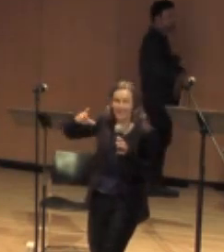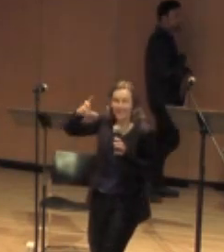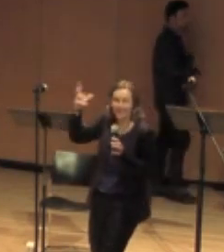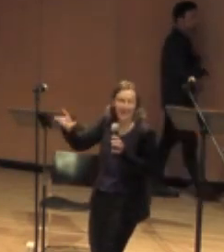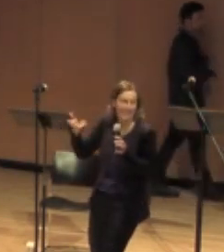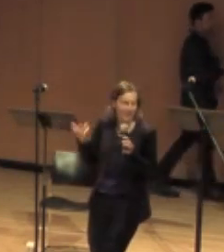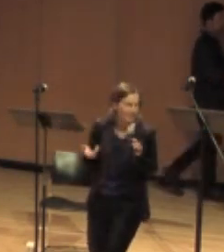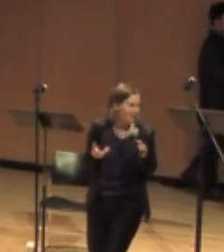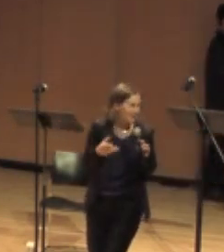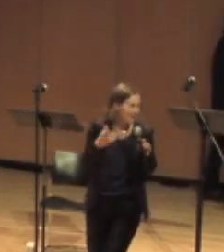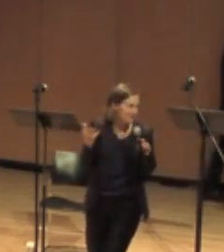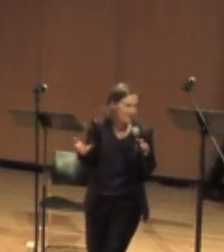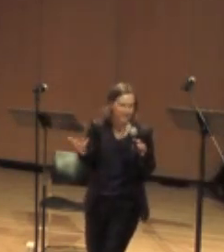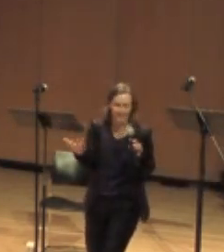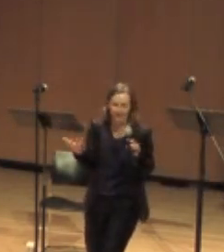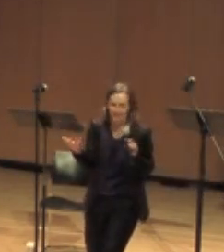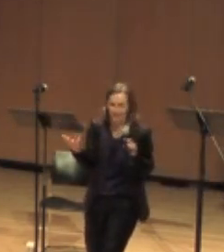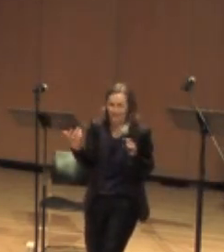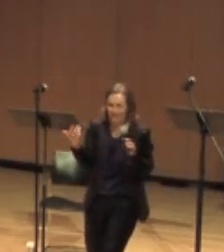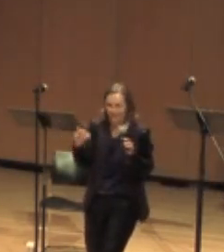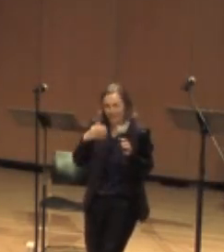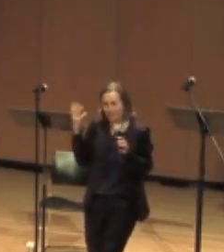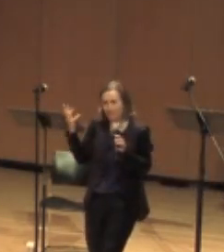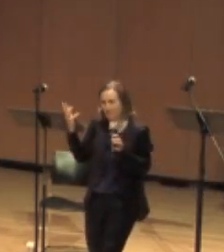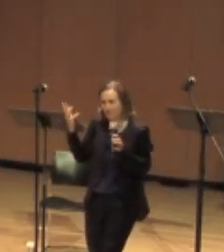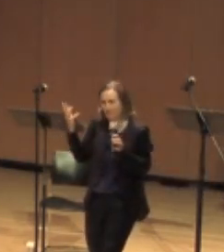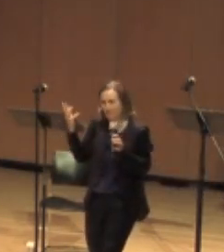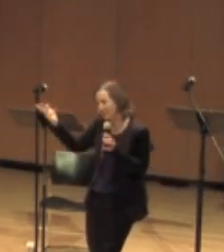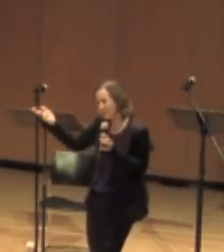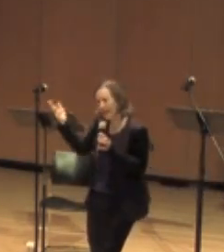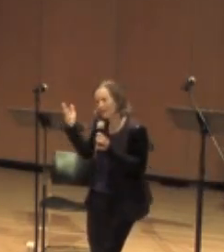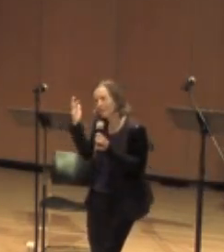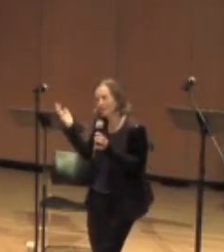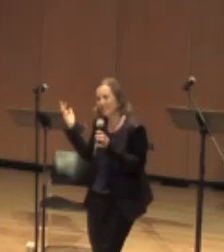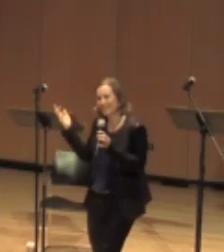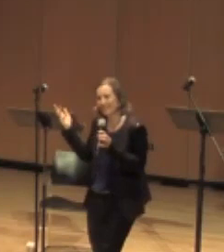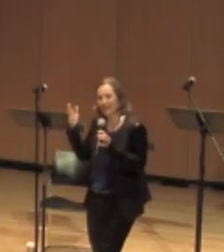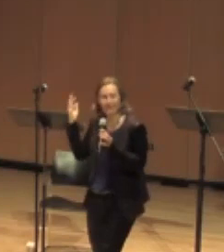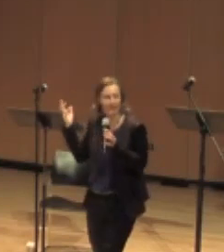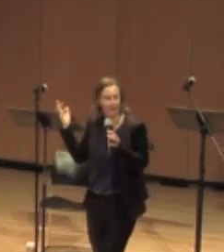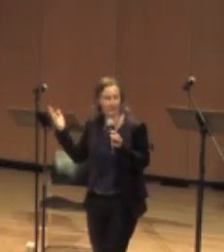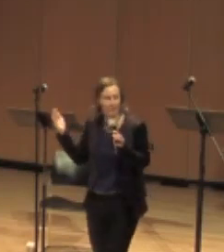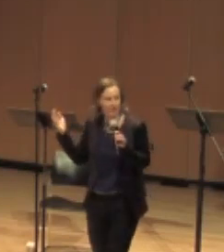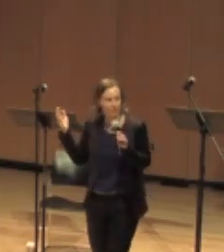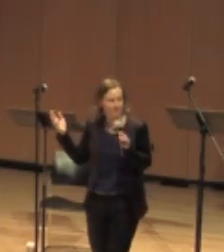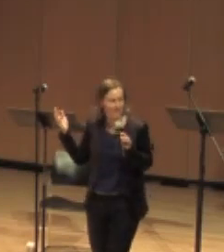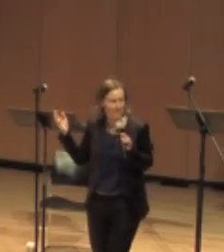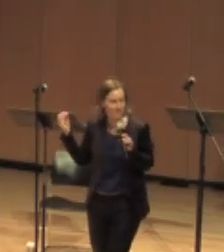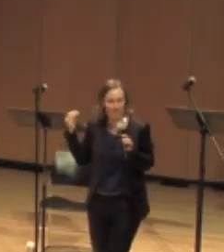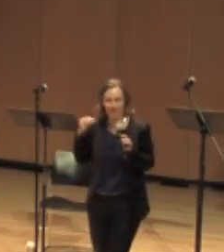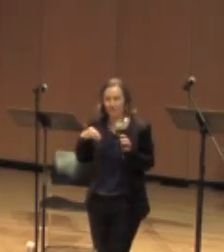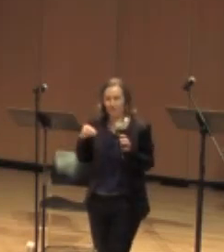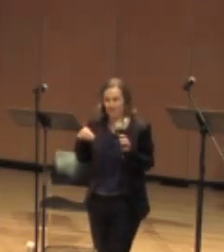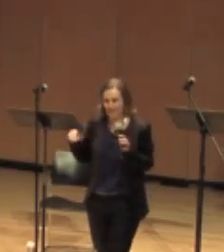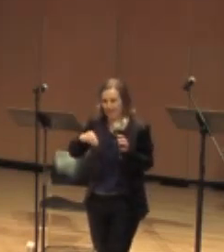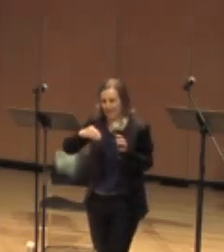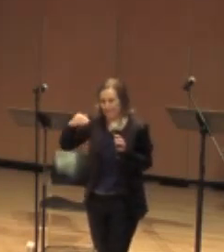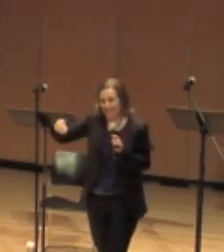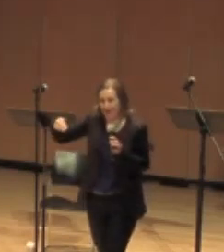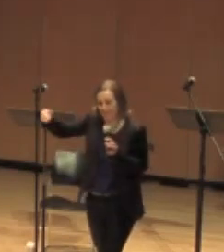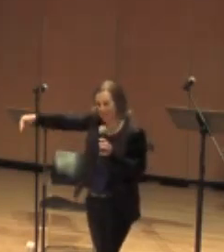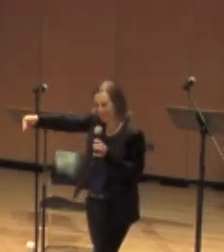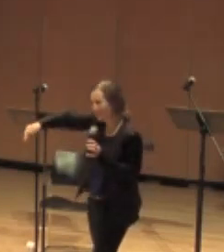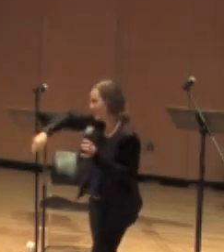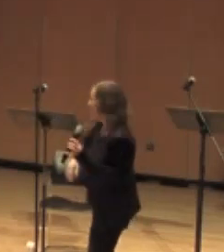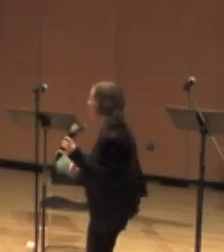project that I talk about as being um kind of or how fulla how how working with y's Tex really influenced